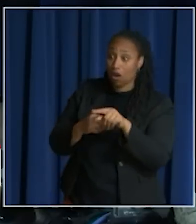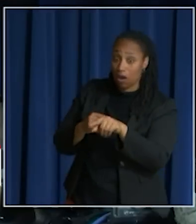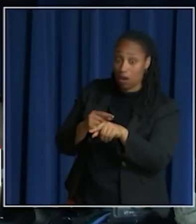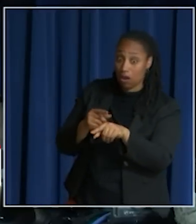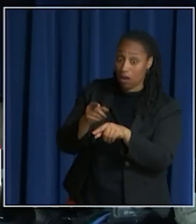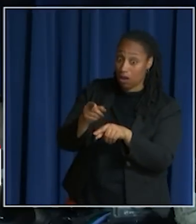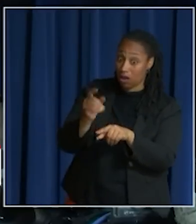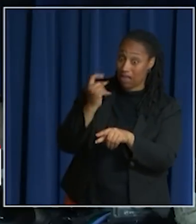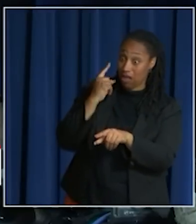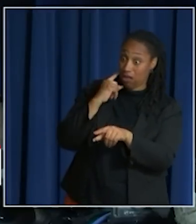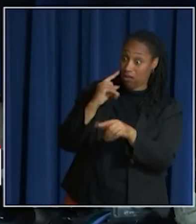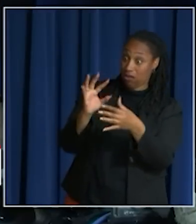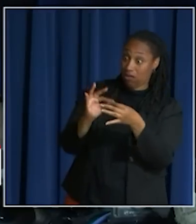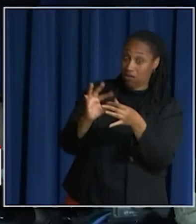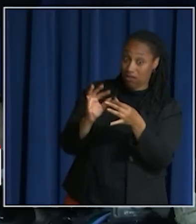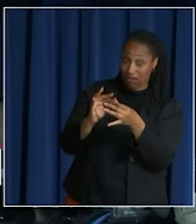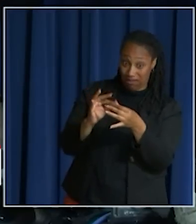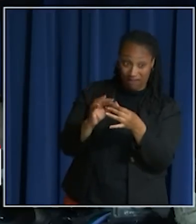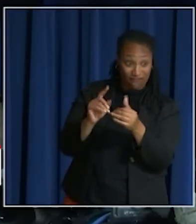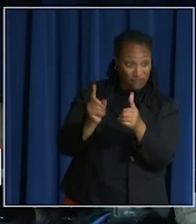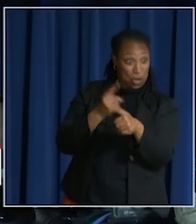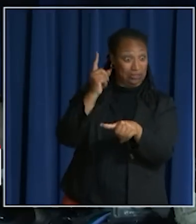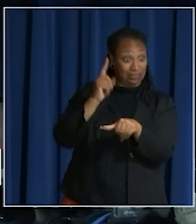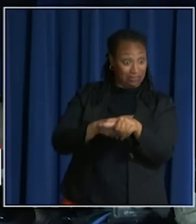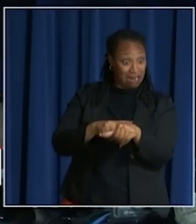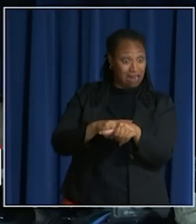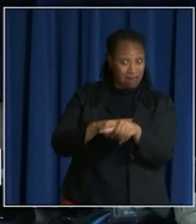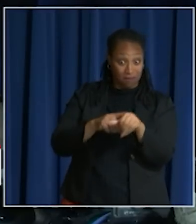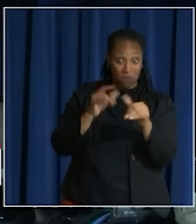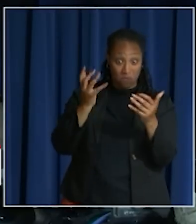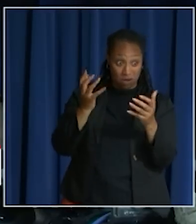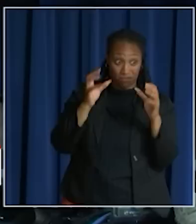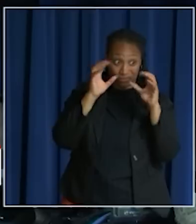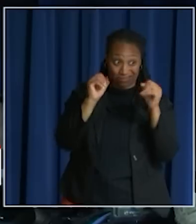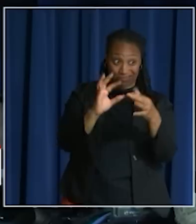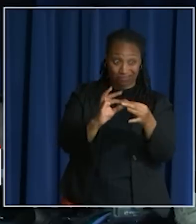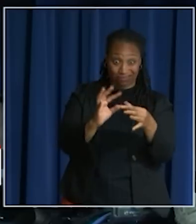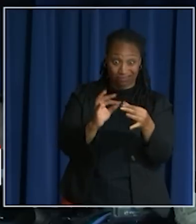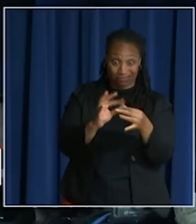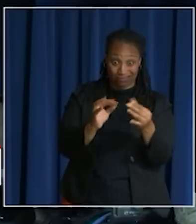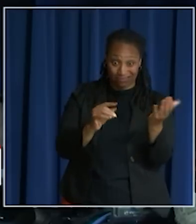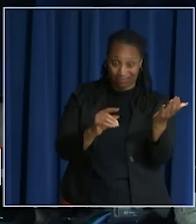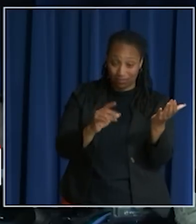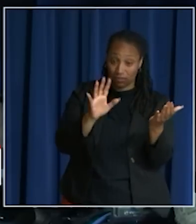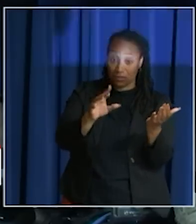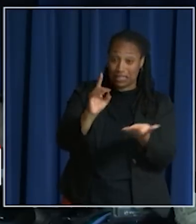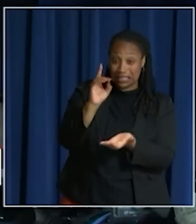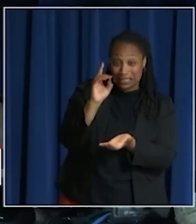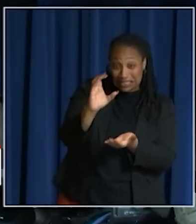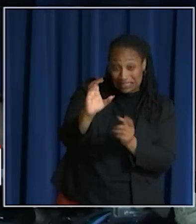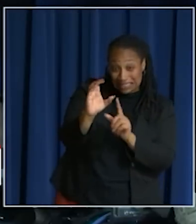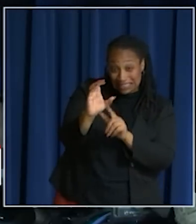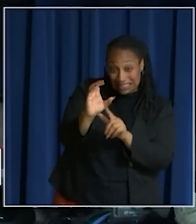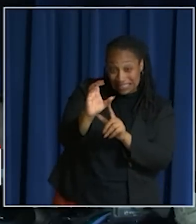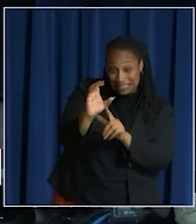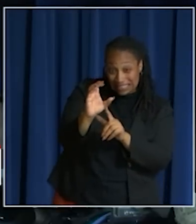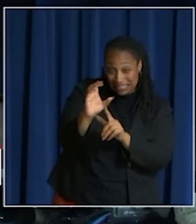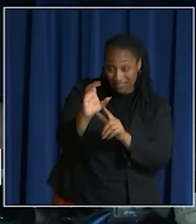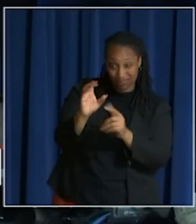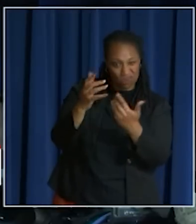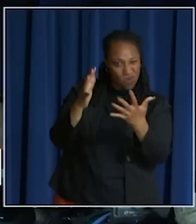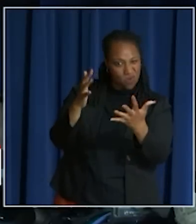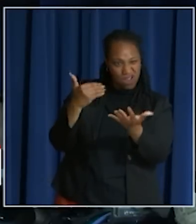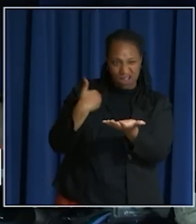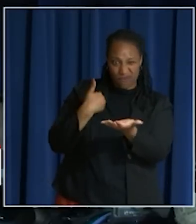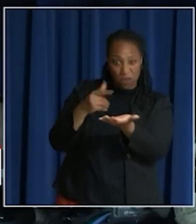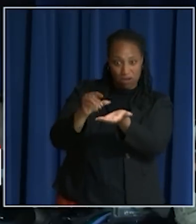a situation with DC. DC has had a no cash, whatever you call it, cashless bail,